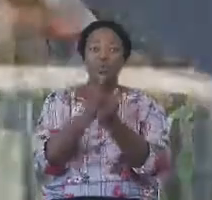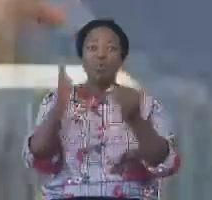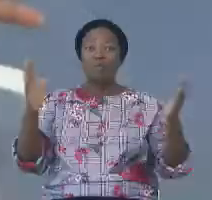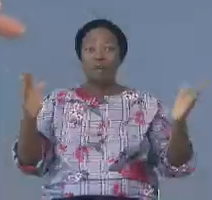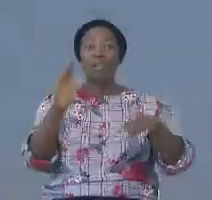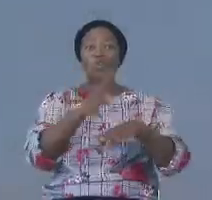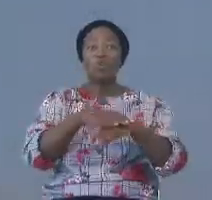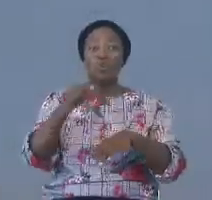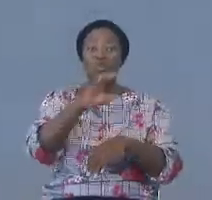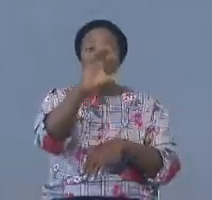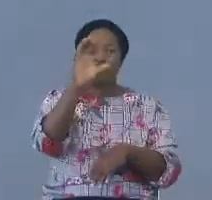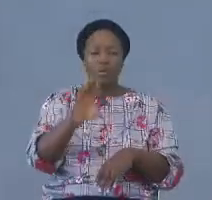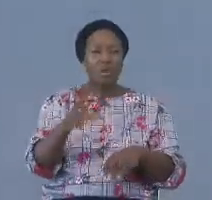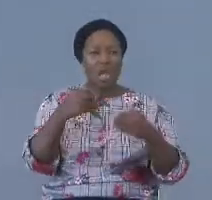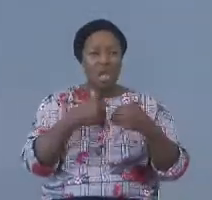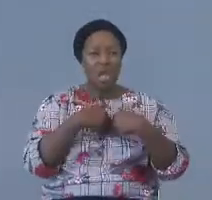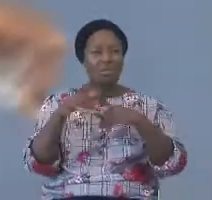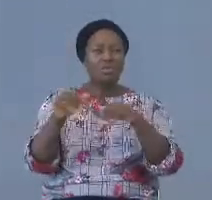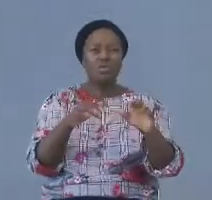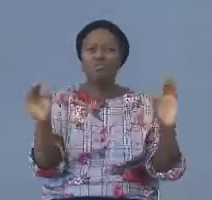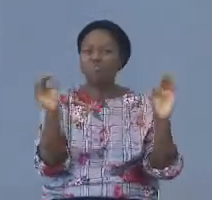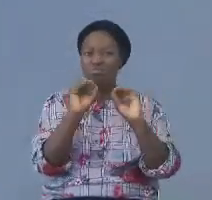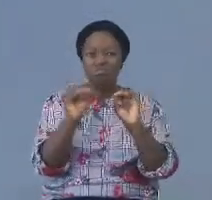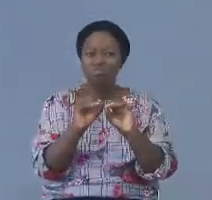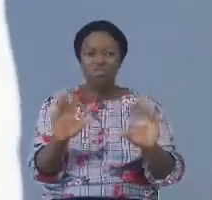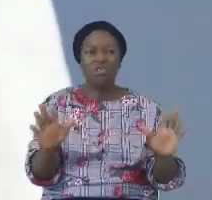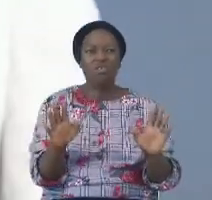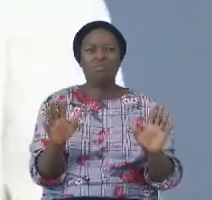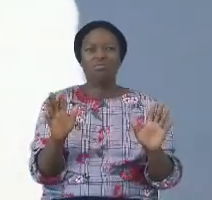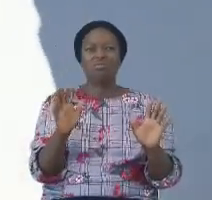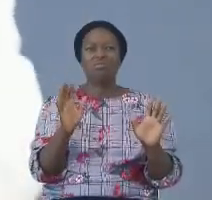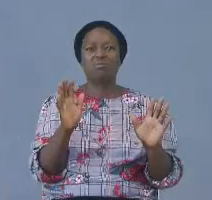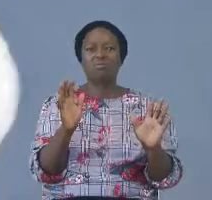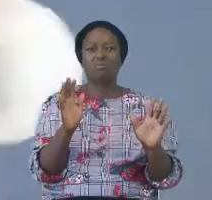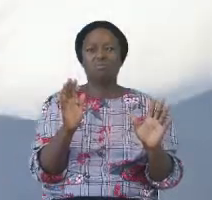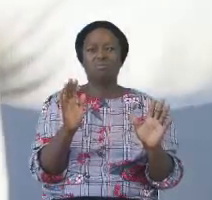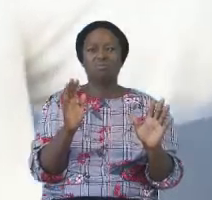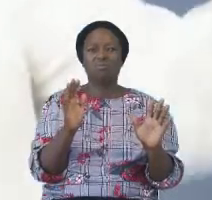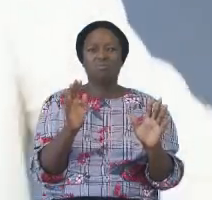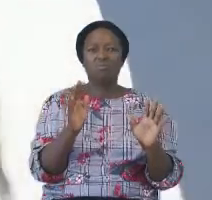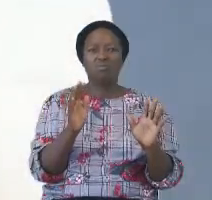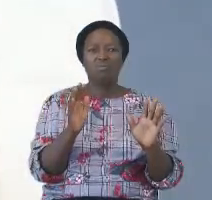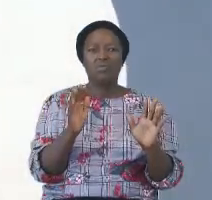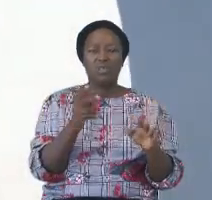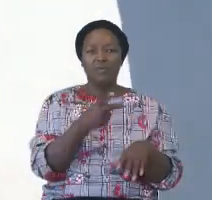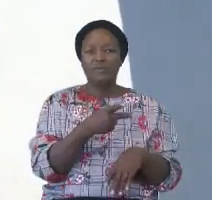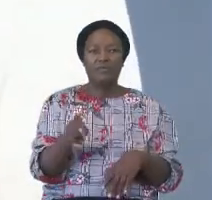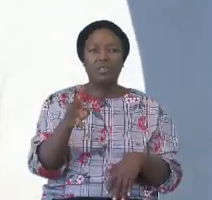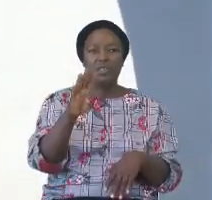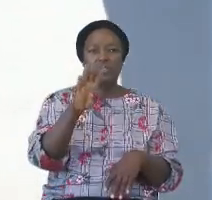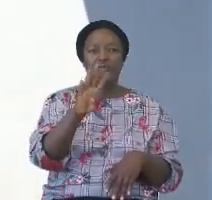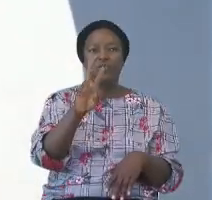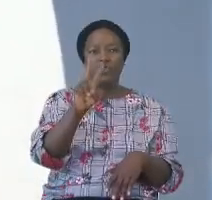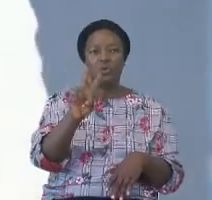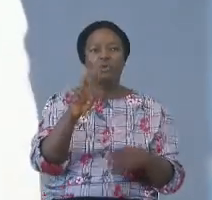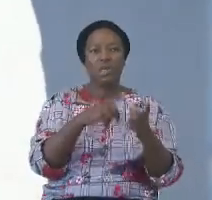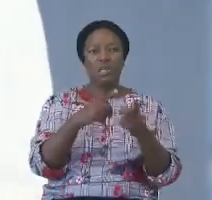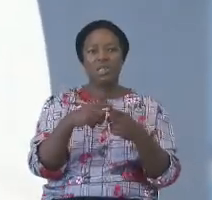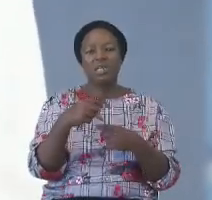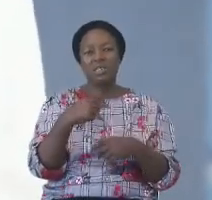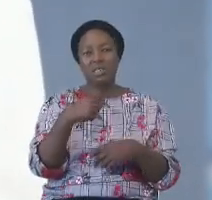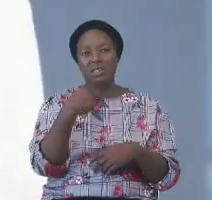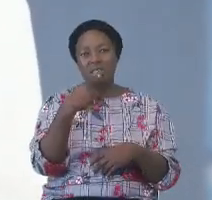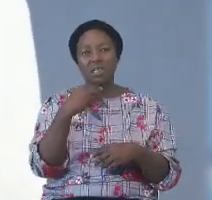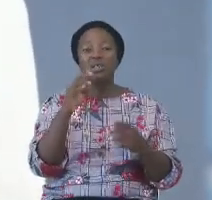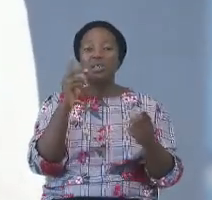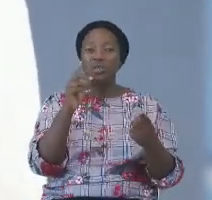man this christ crucified on the cross he has done nothing in a means